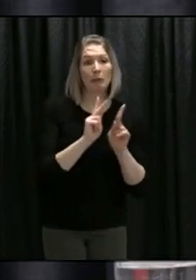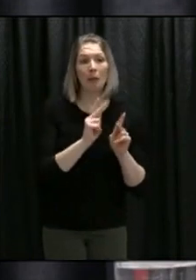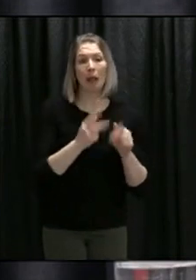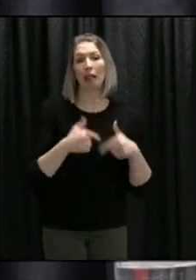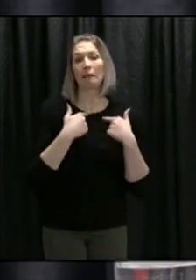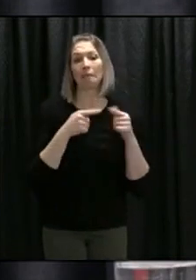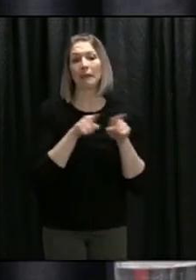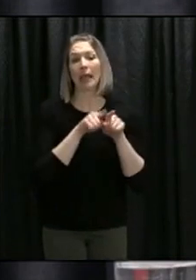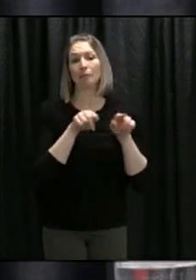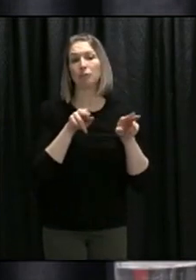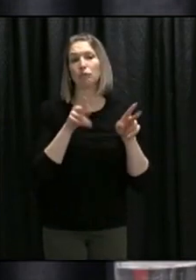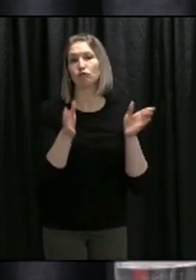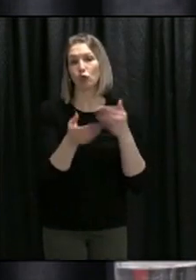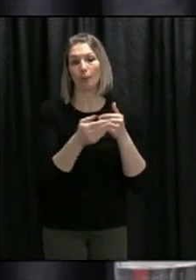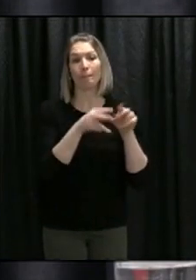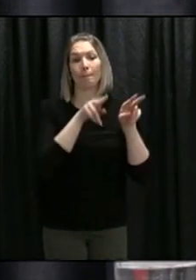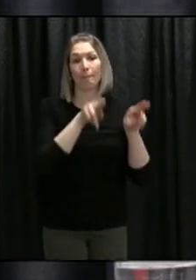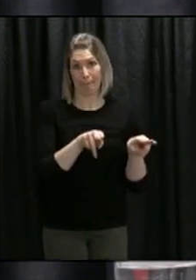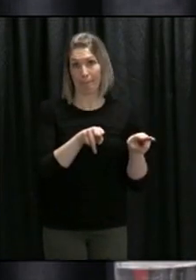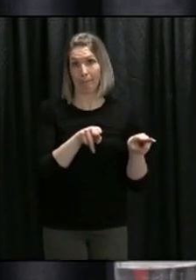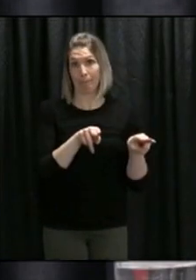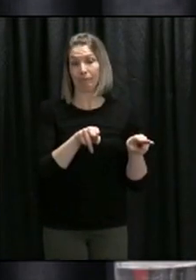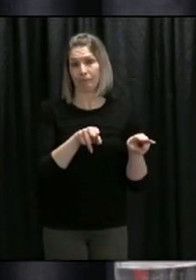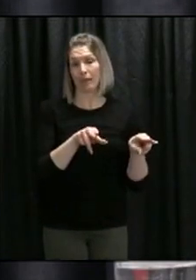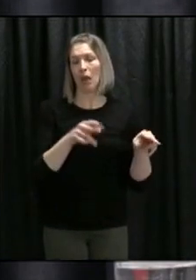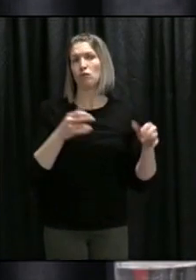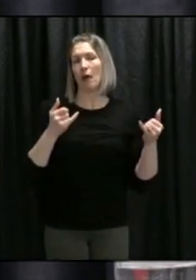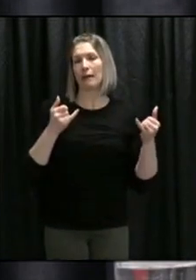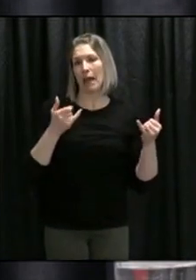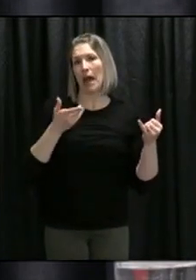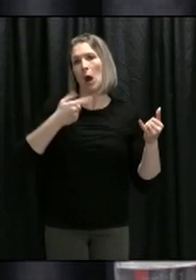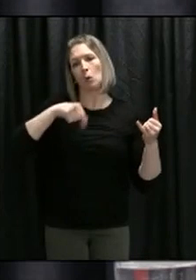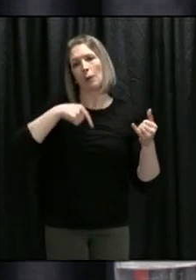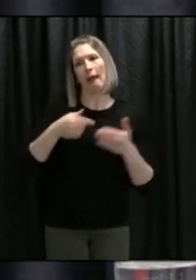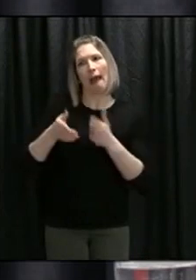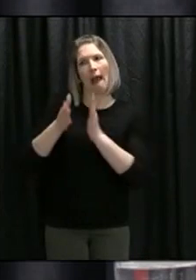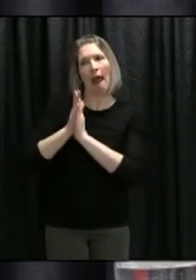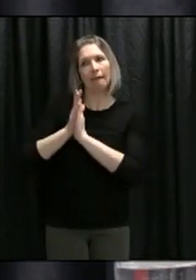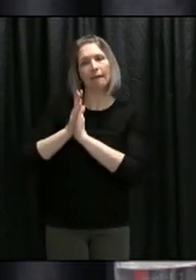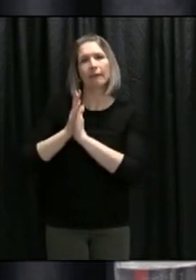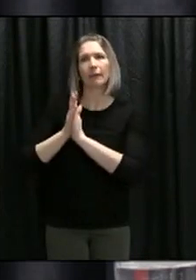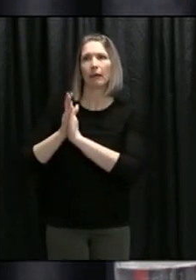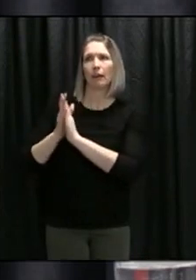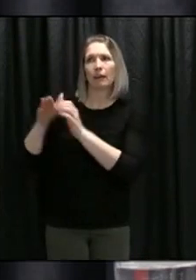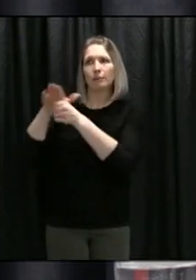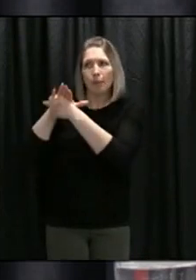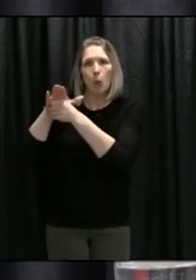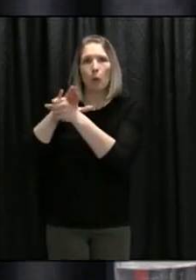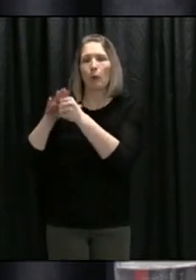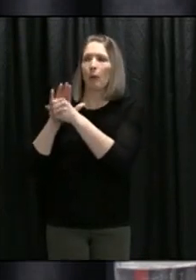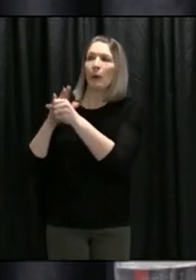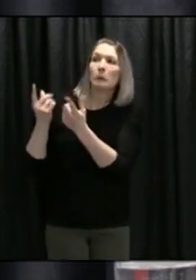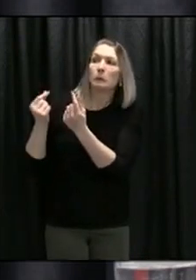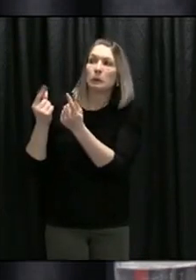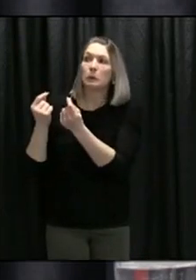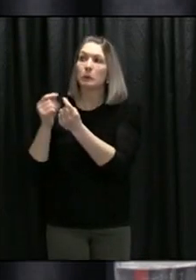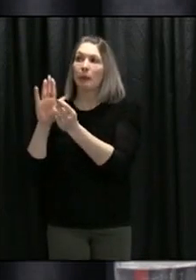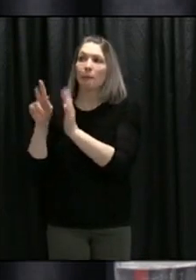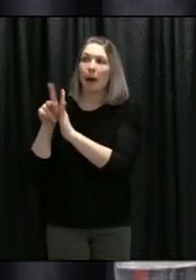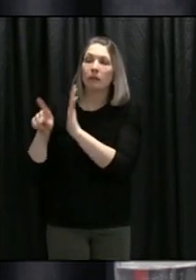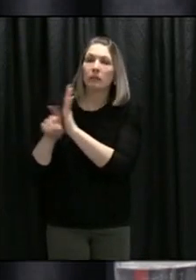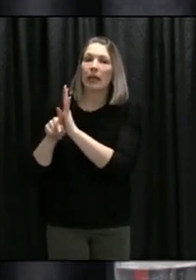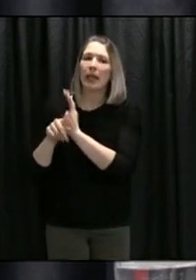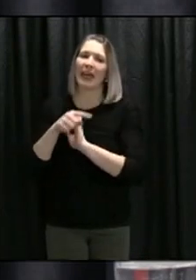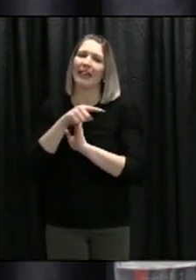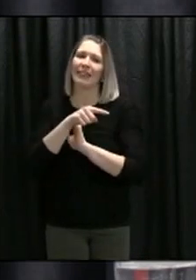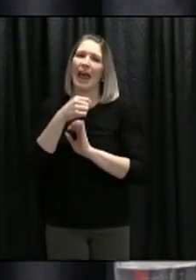RHAs with advice on how to do that. They have a slightly bigger bubble with 2 people in a room than they would with 1.